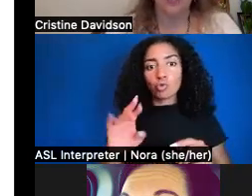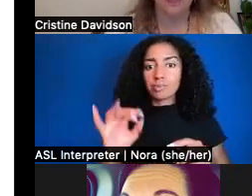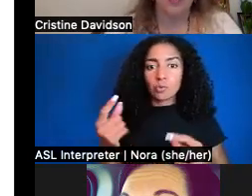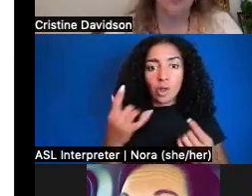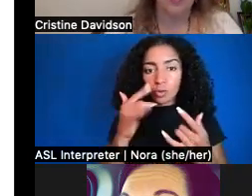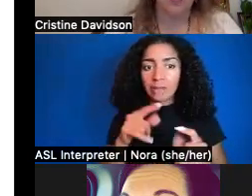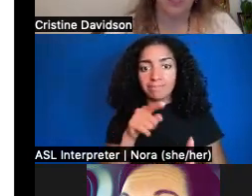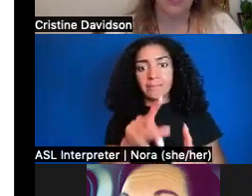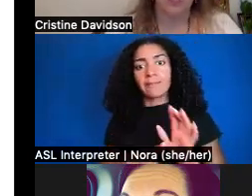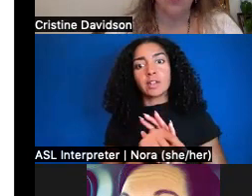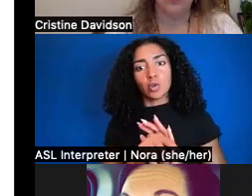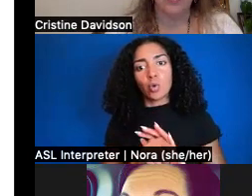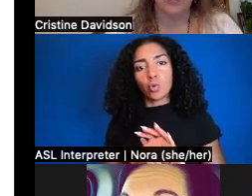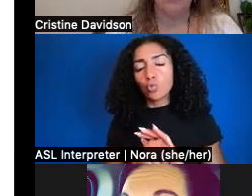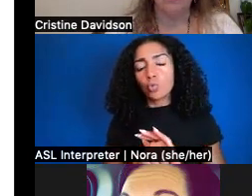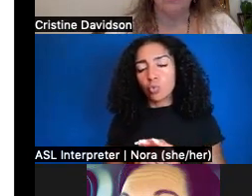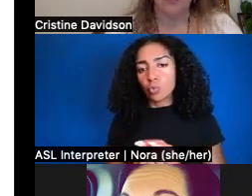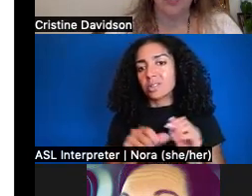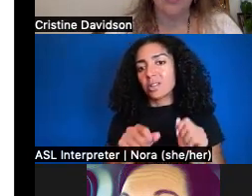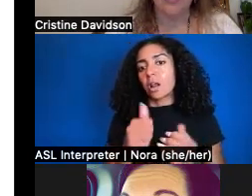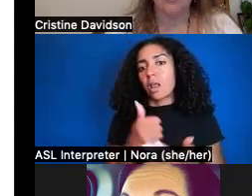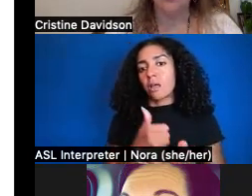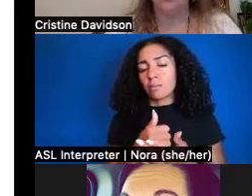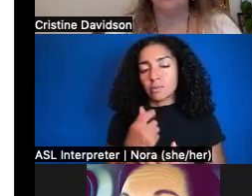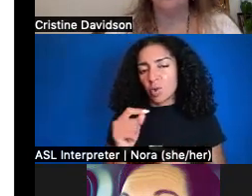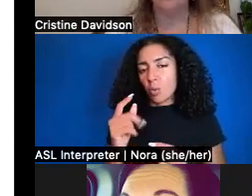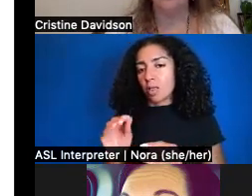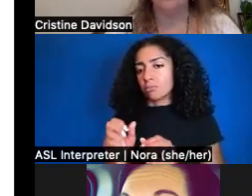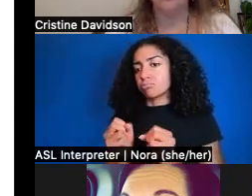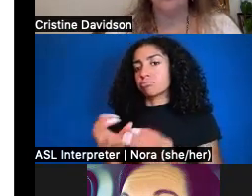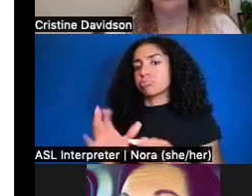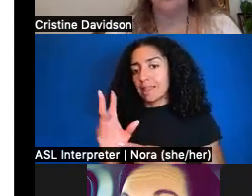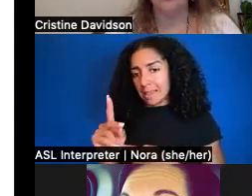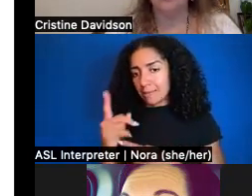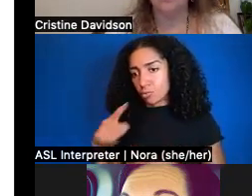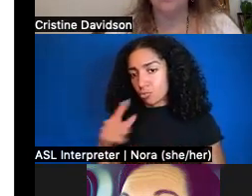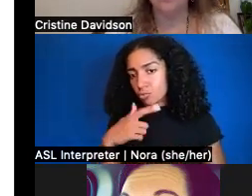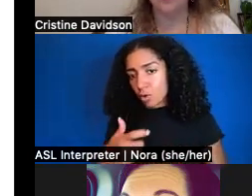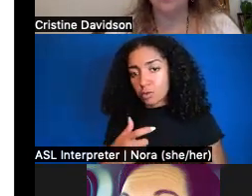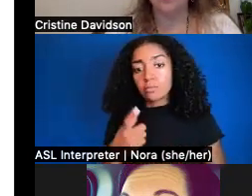watch. But I want to open it up for us to